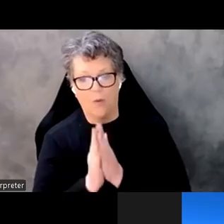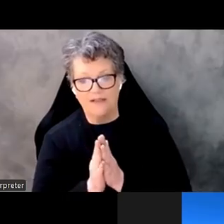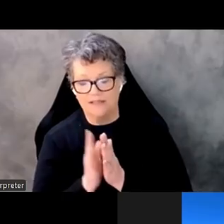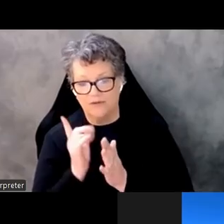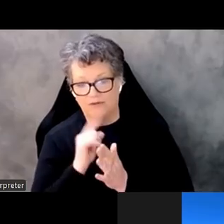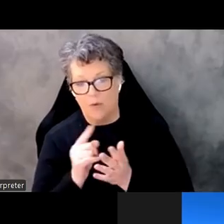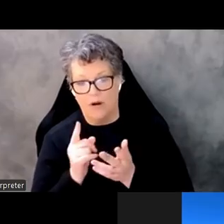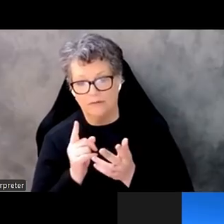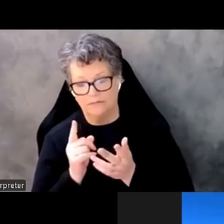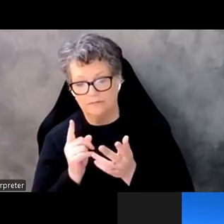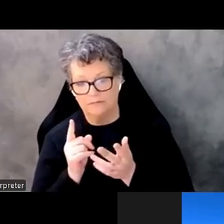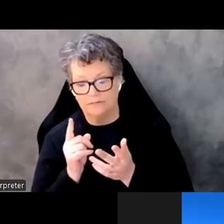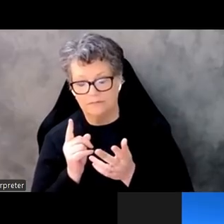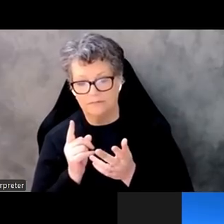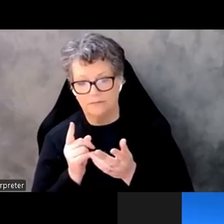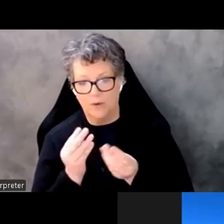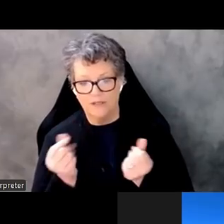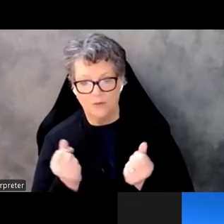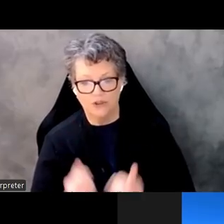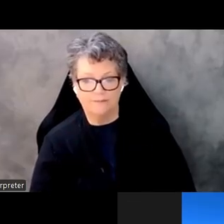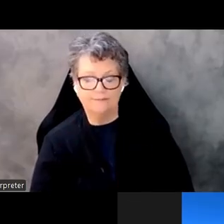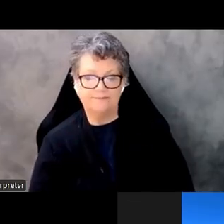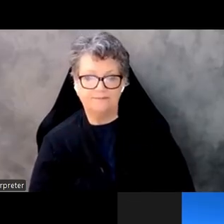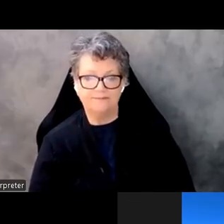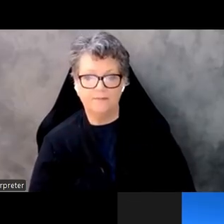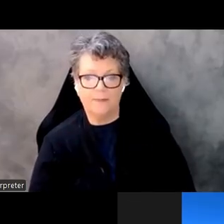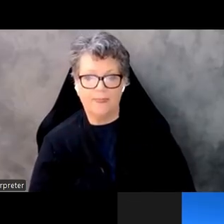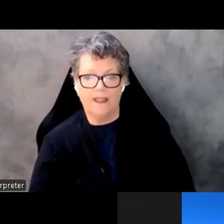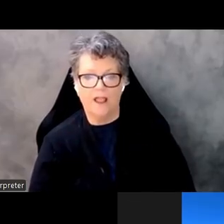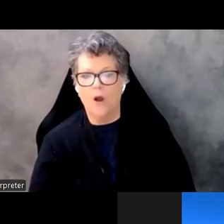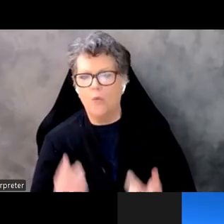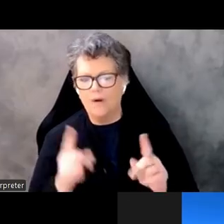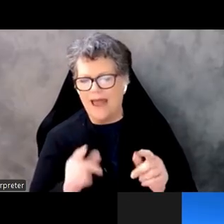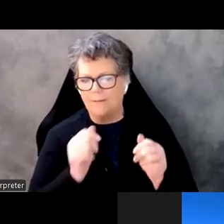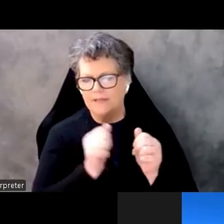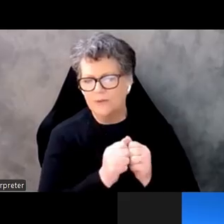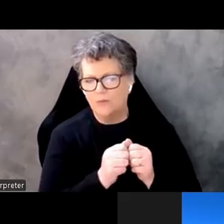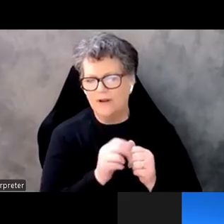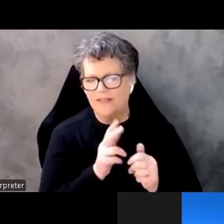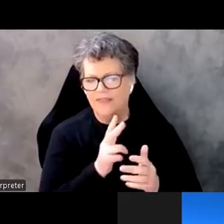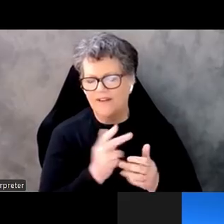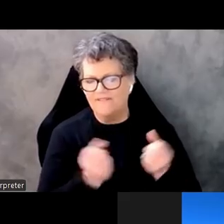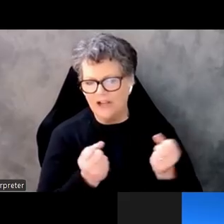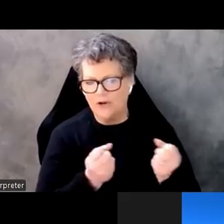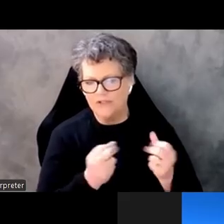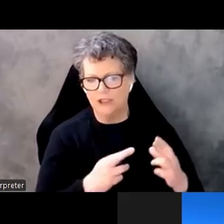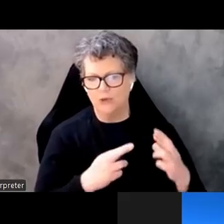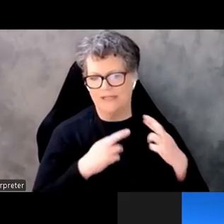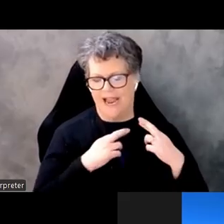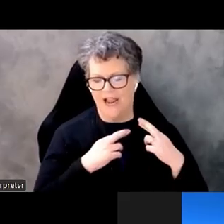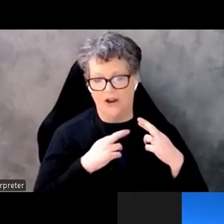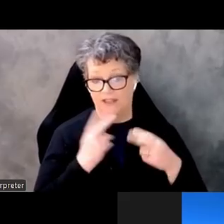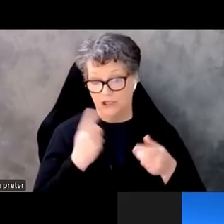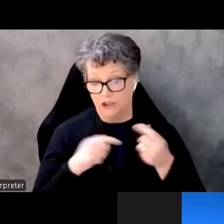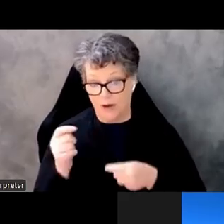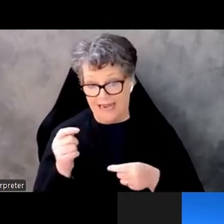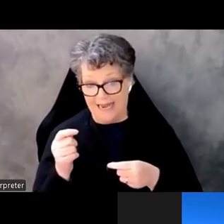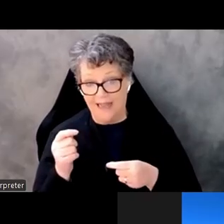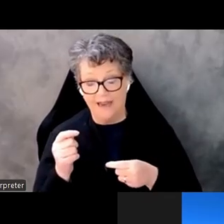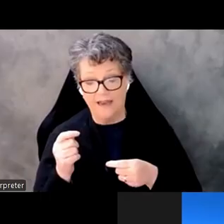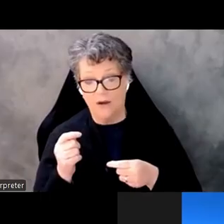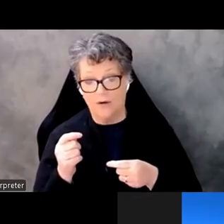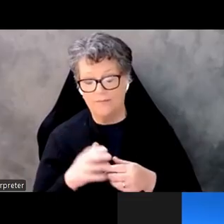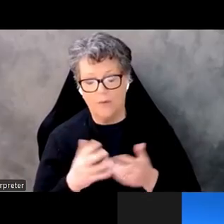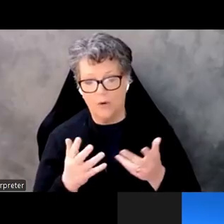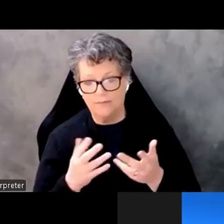realm of all of our purchases. Got it. What happens to the fleet vehicles that are retired? Are they just traded in, or anything